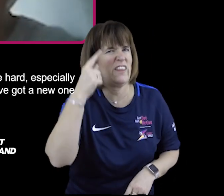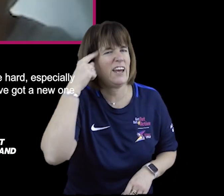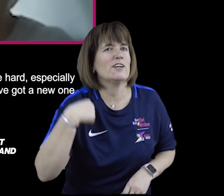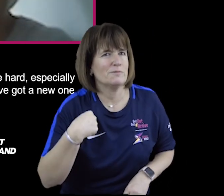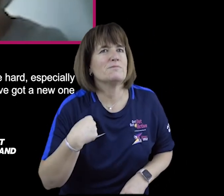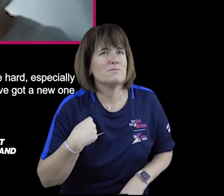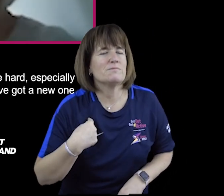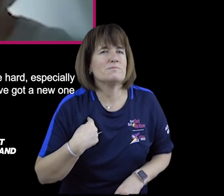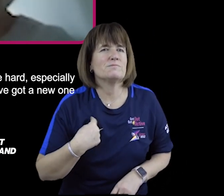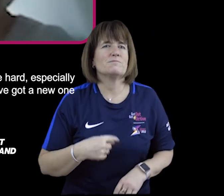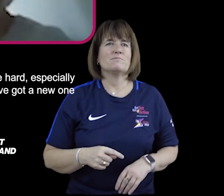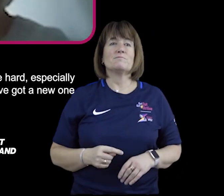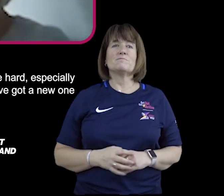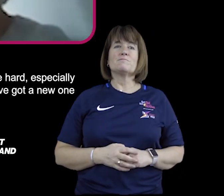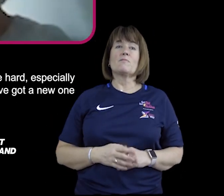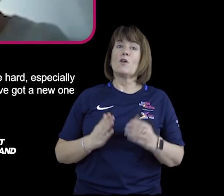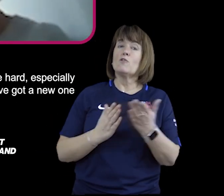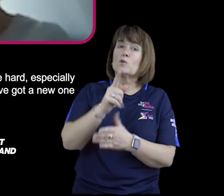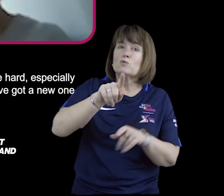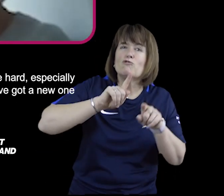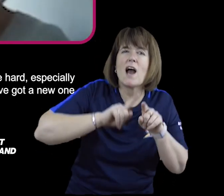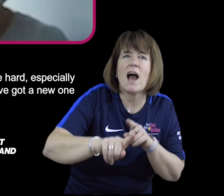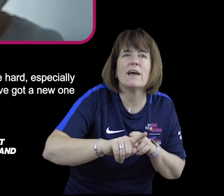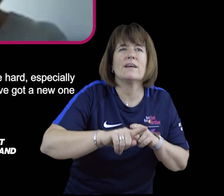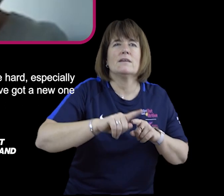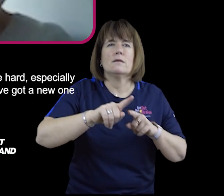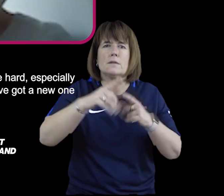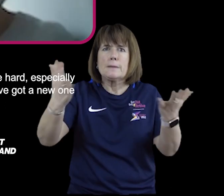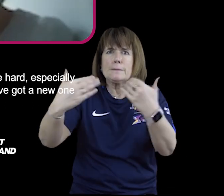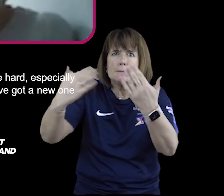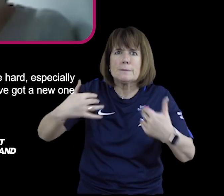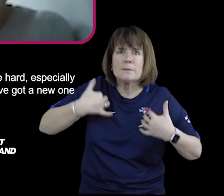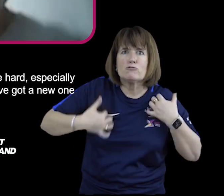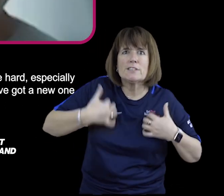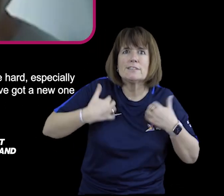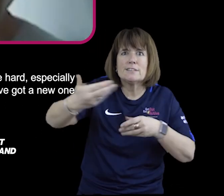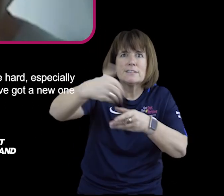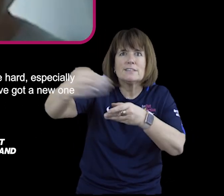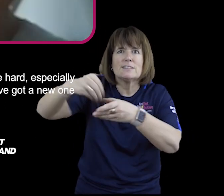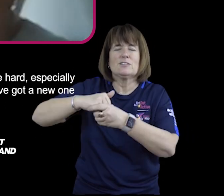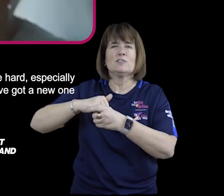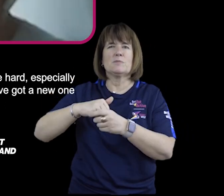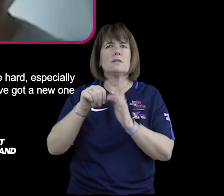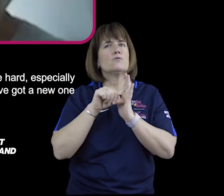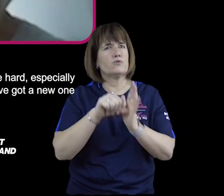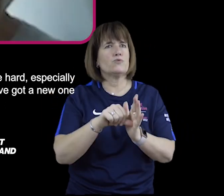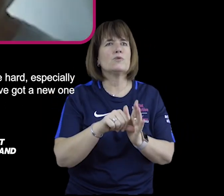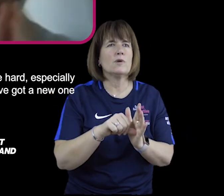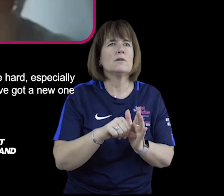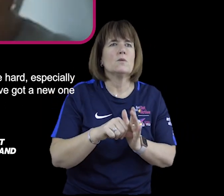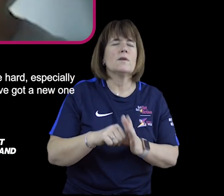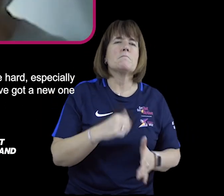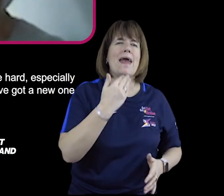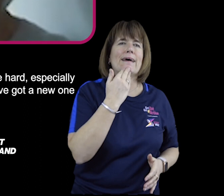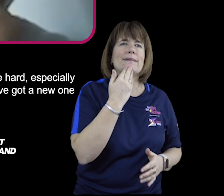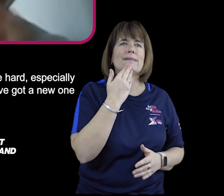you haven't got to, but you do try and get them interested in it. And sometimes that can be hard, especially